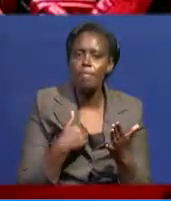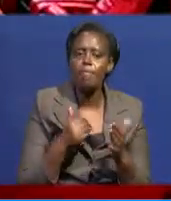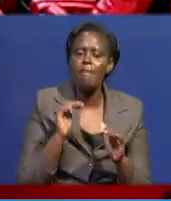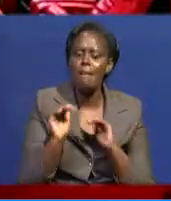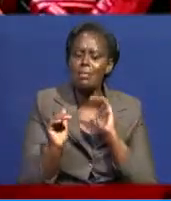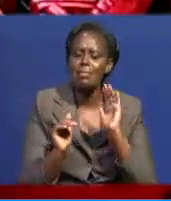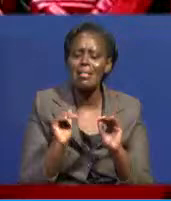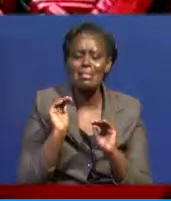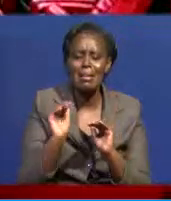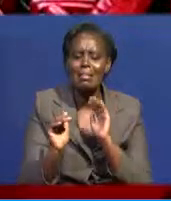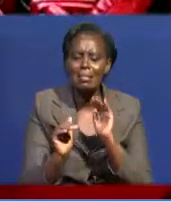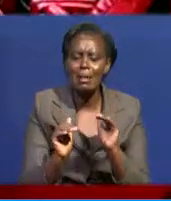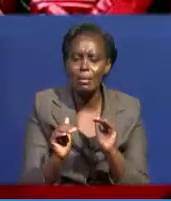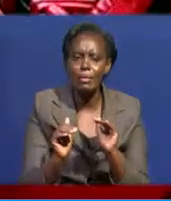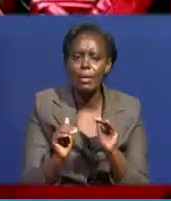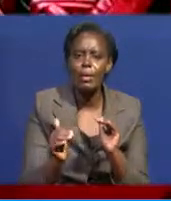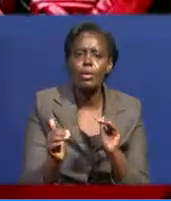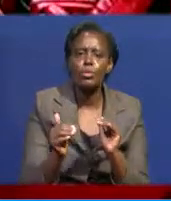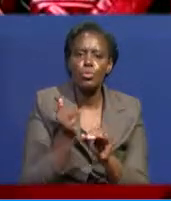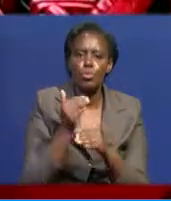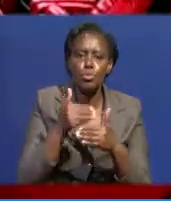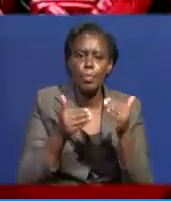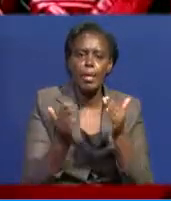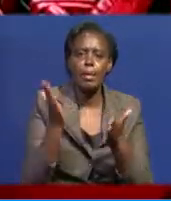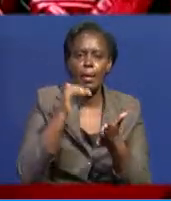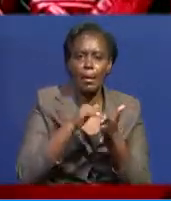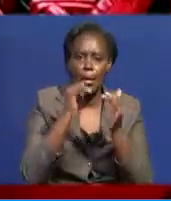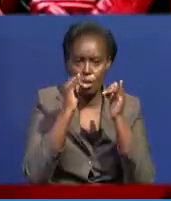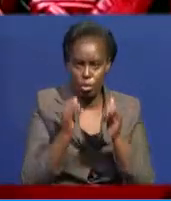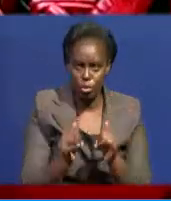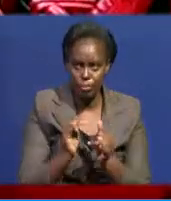requests for their replacement.